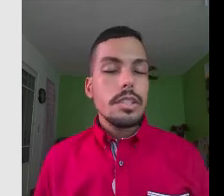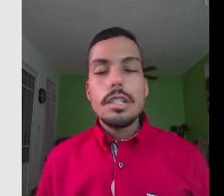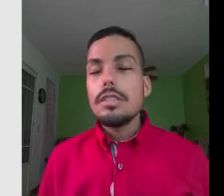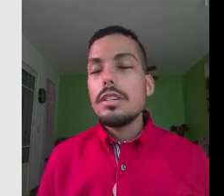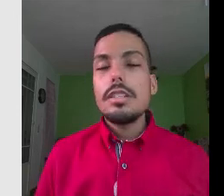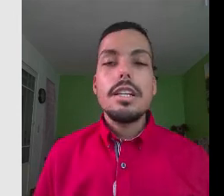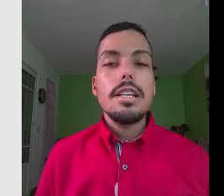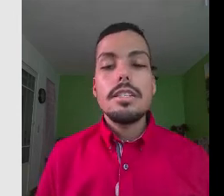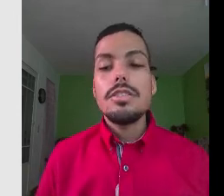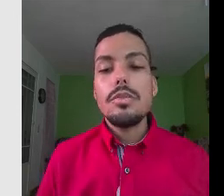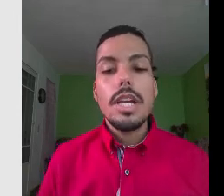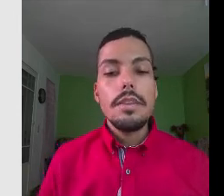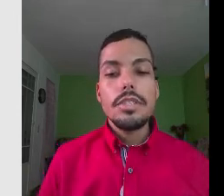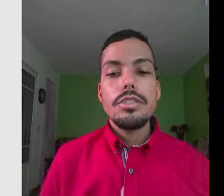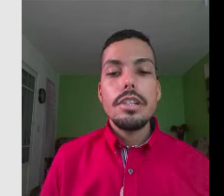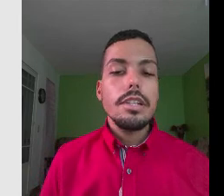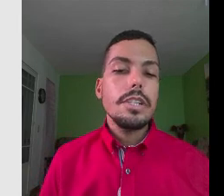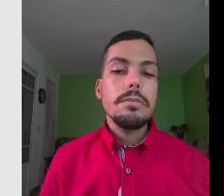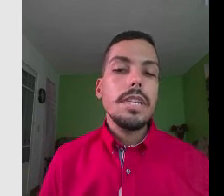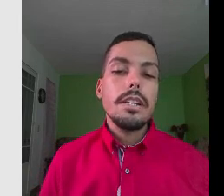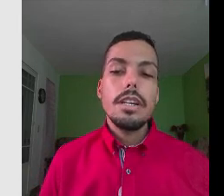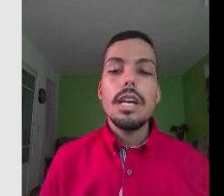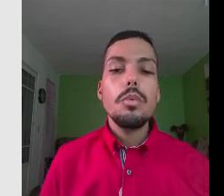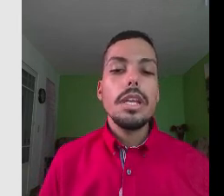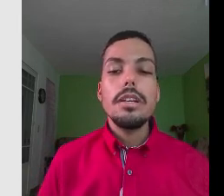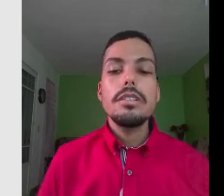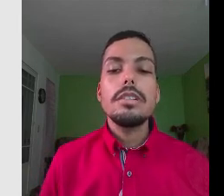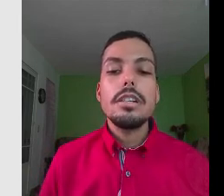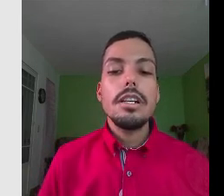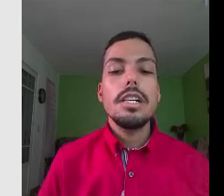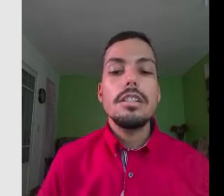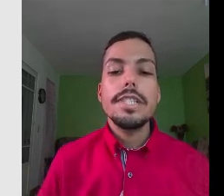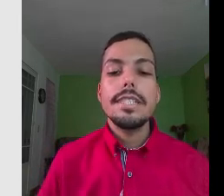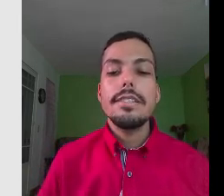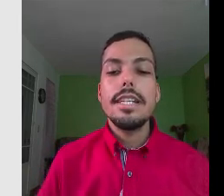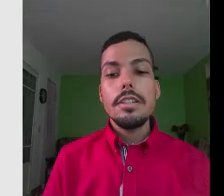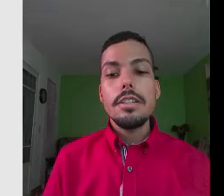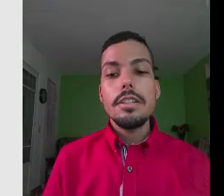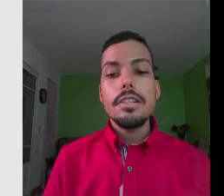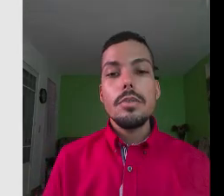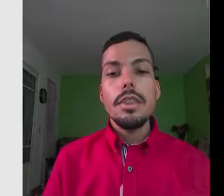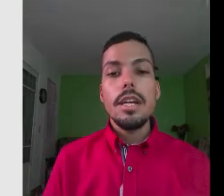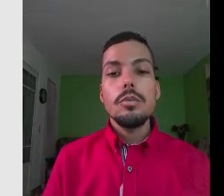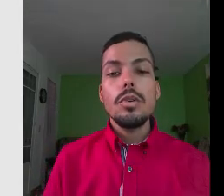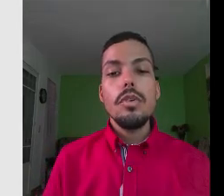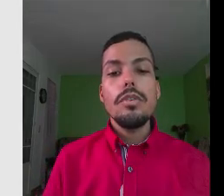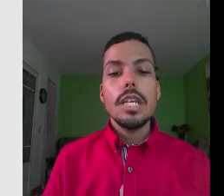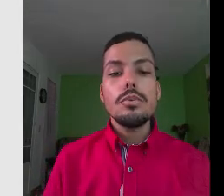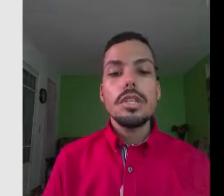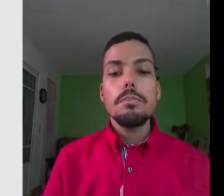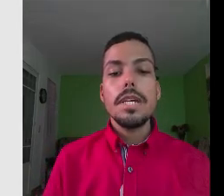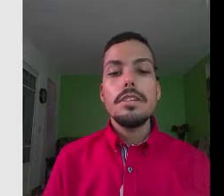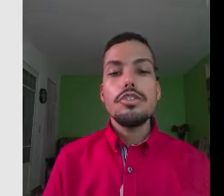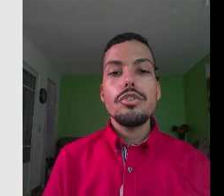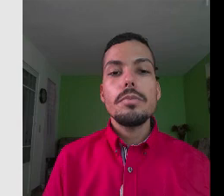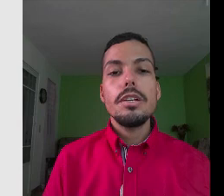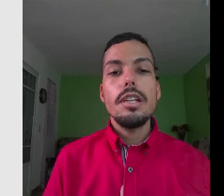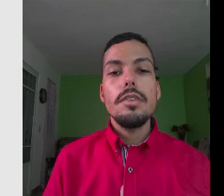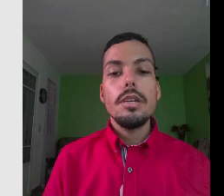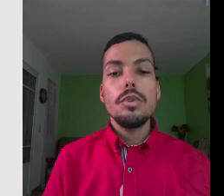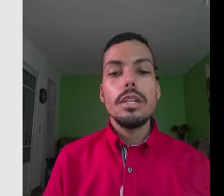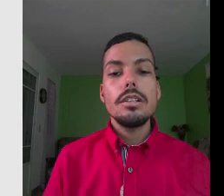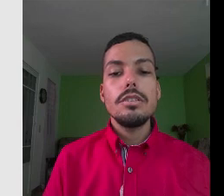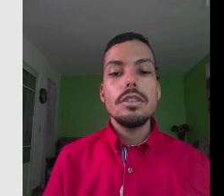No, very good, it doesn't have it, so we have to leave it in blank, okay? We don't color it. Then finishing with that one, we finish with the page